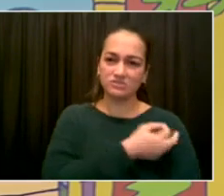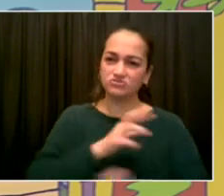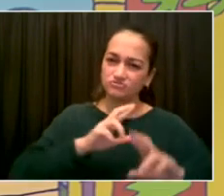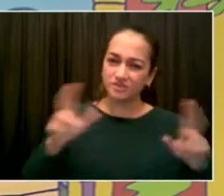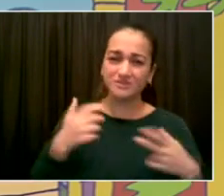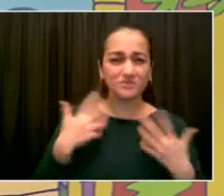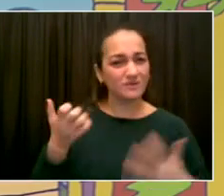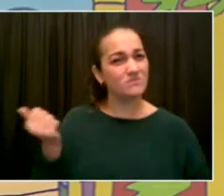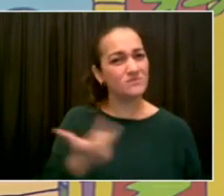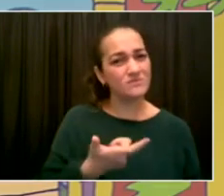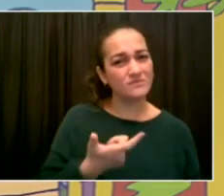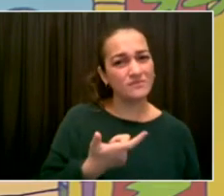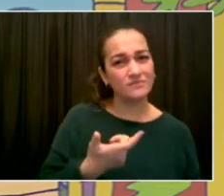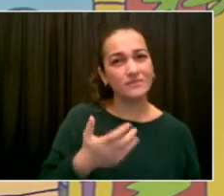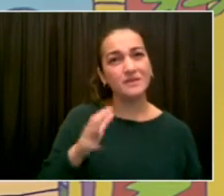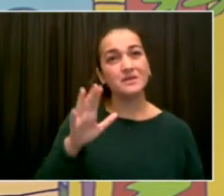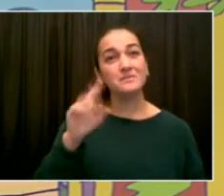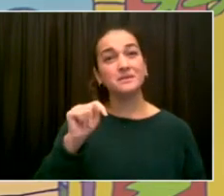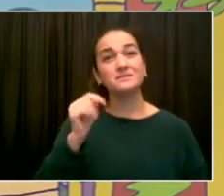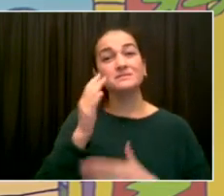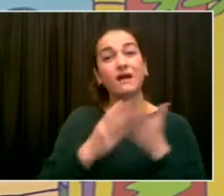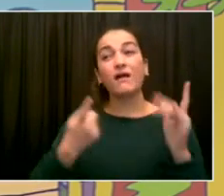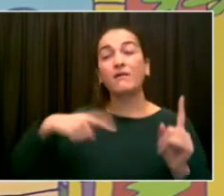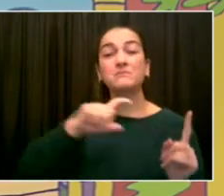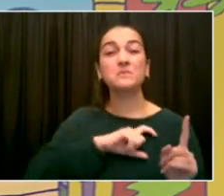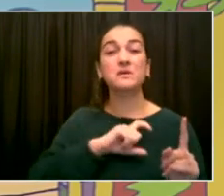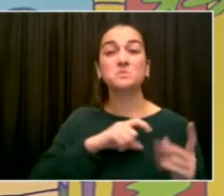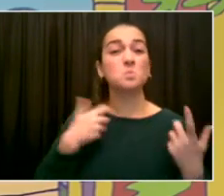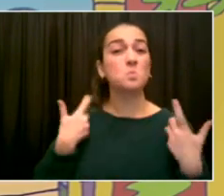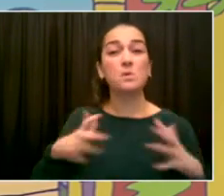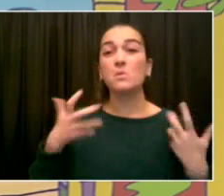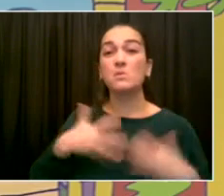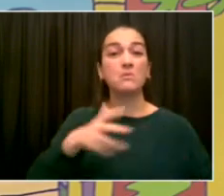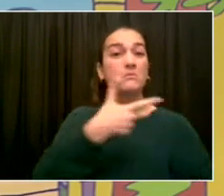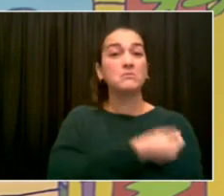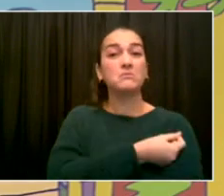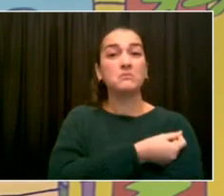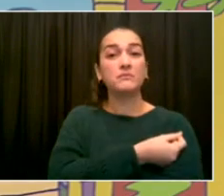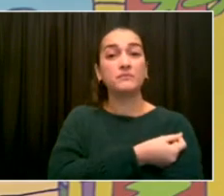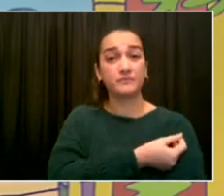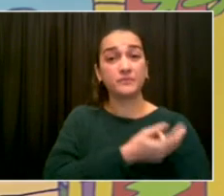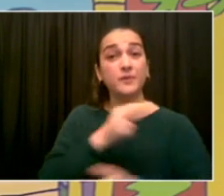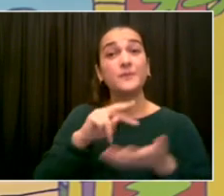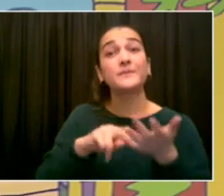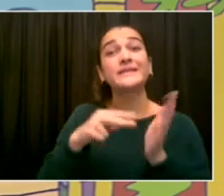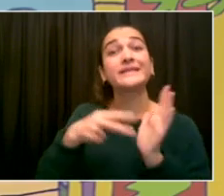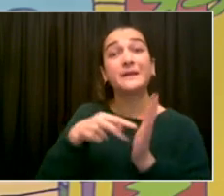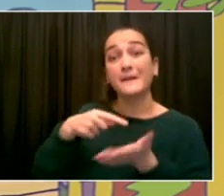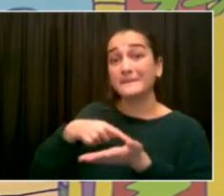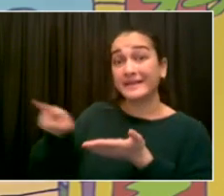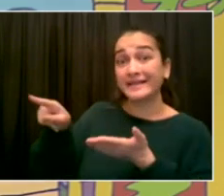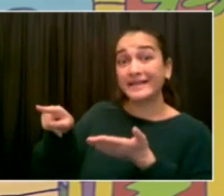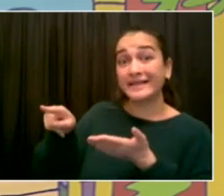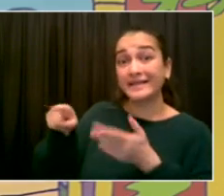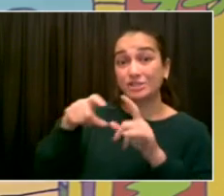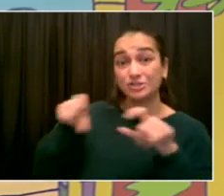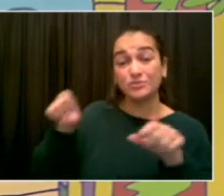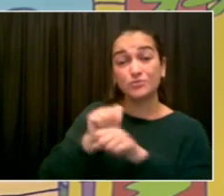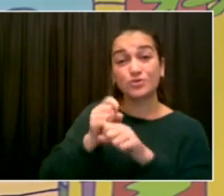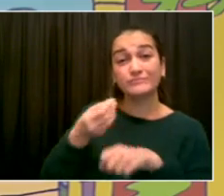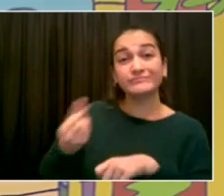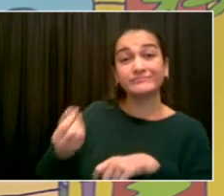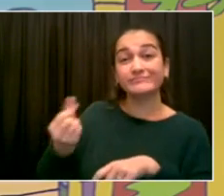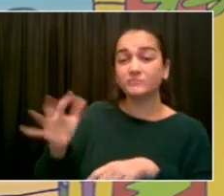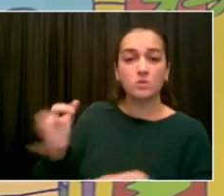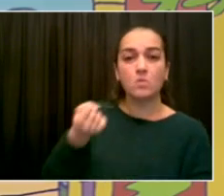be resources to account for that. But again, these are agencies that have been preparing for months. Every one of the